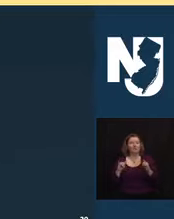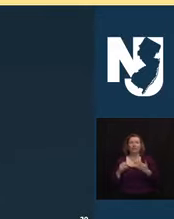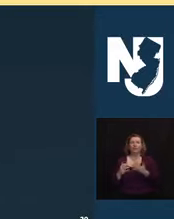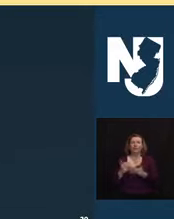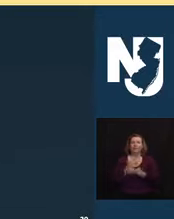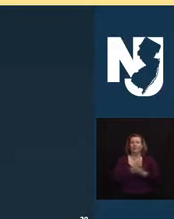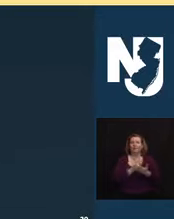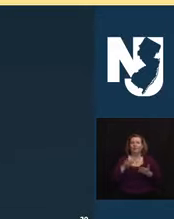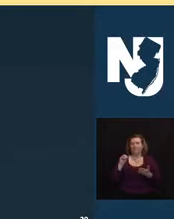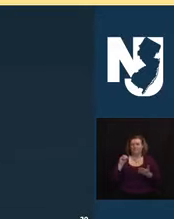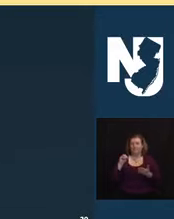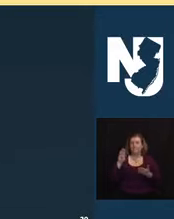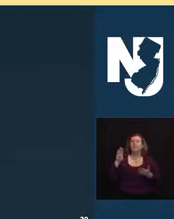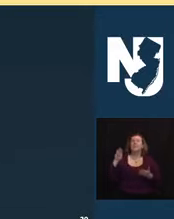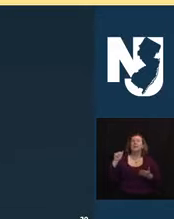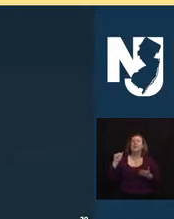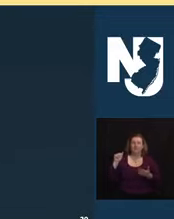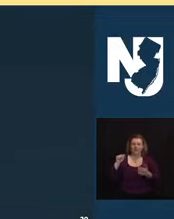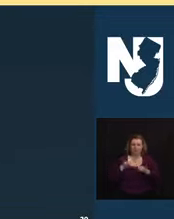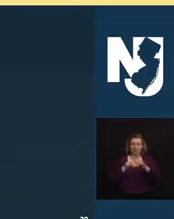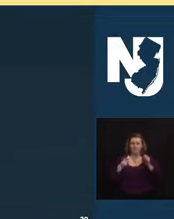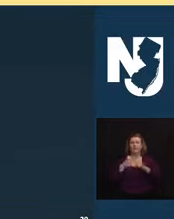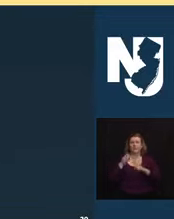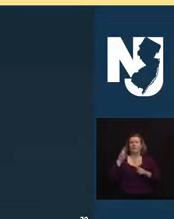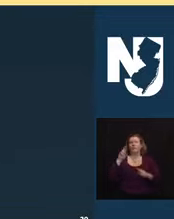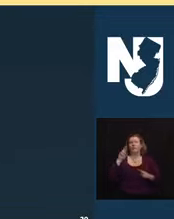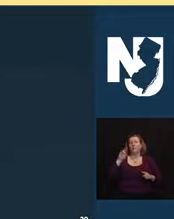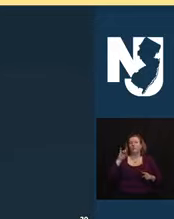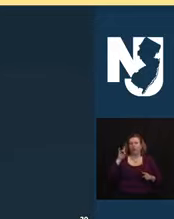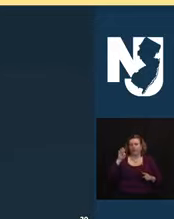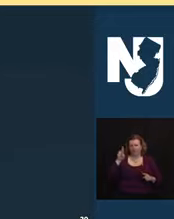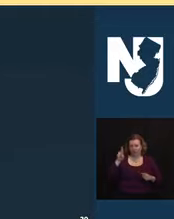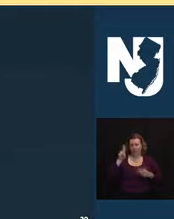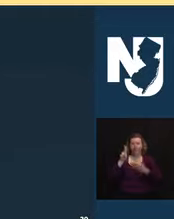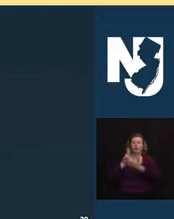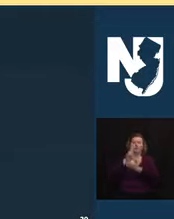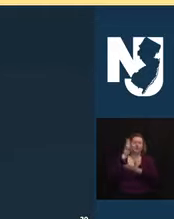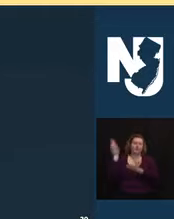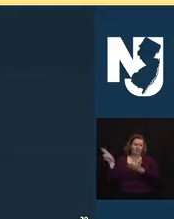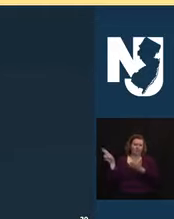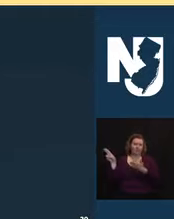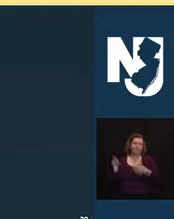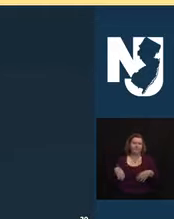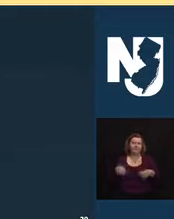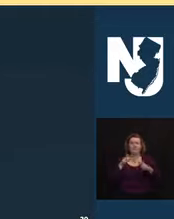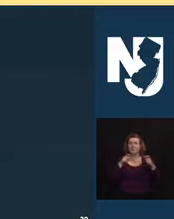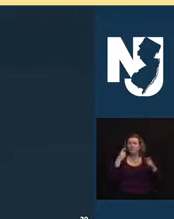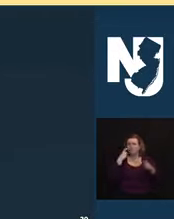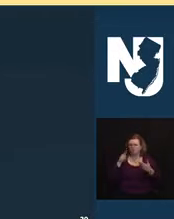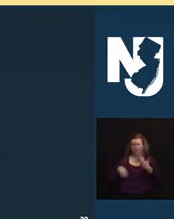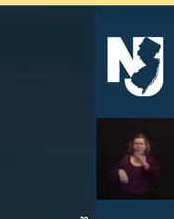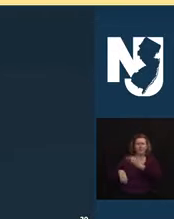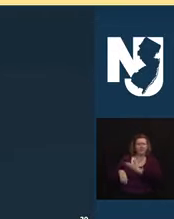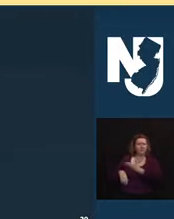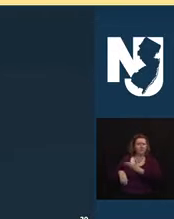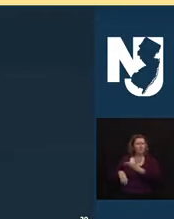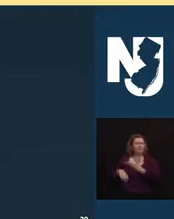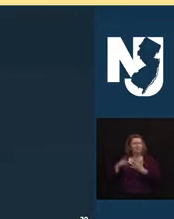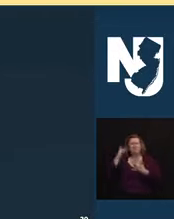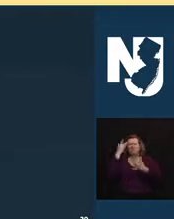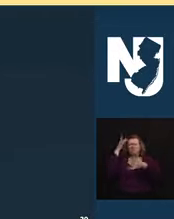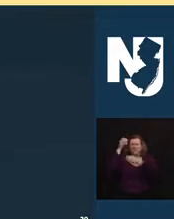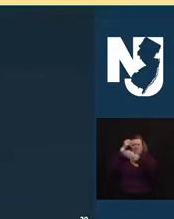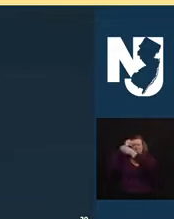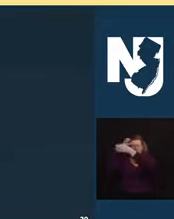Rider University. Bob's family and friends always noted that his analytical mind made him a ringer for any trivia